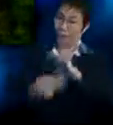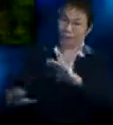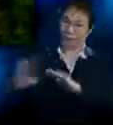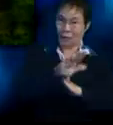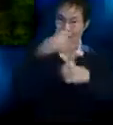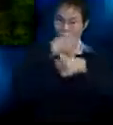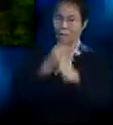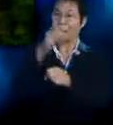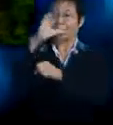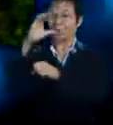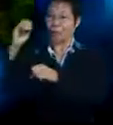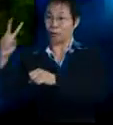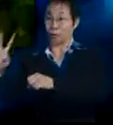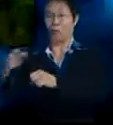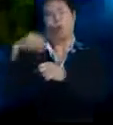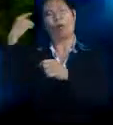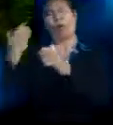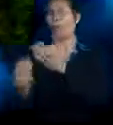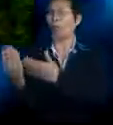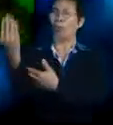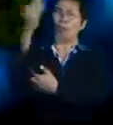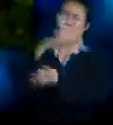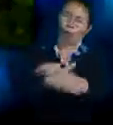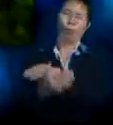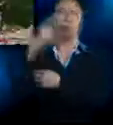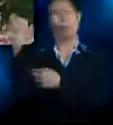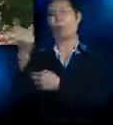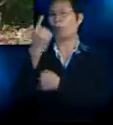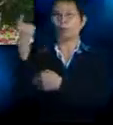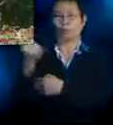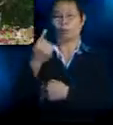are producing carbon dioxide all the time.